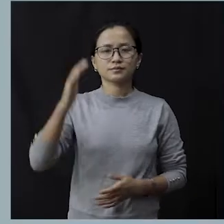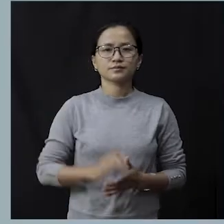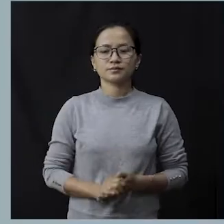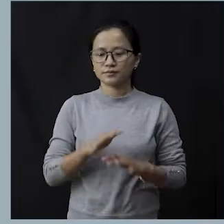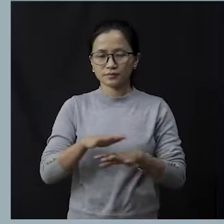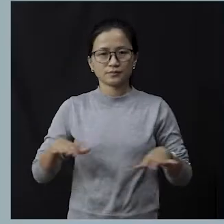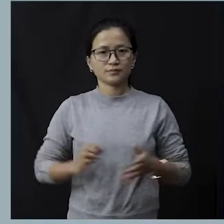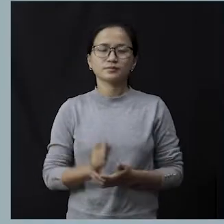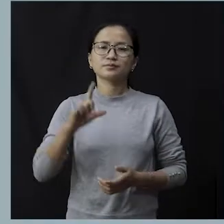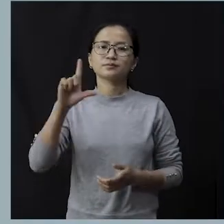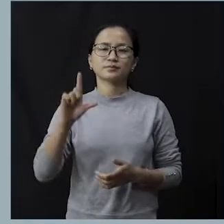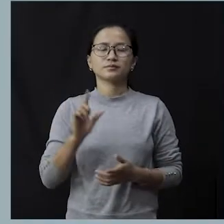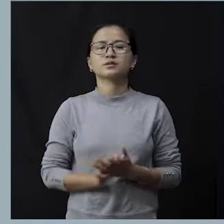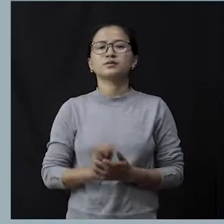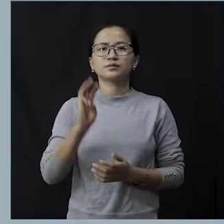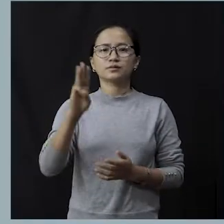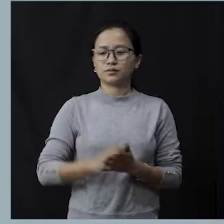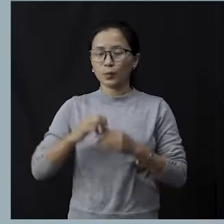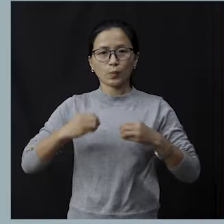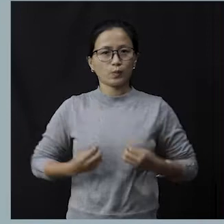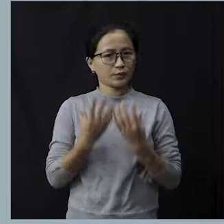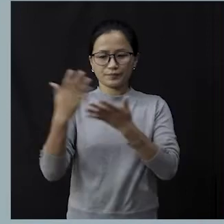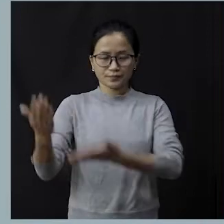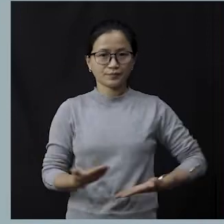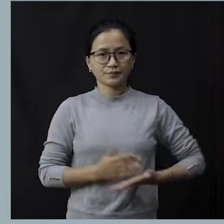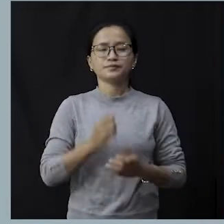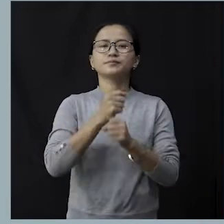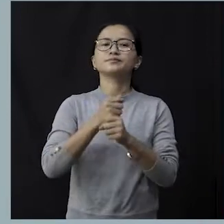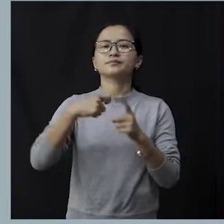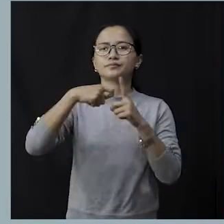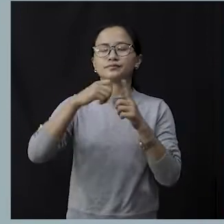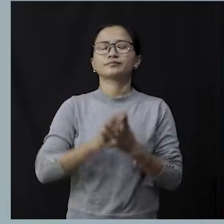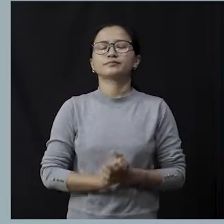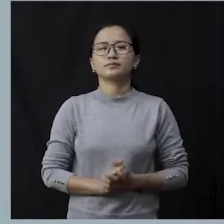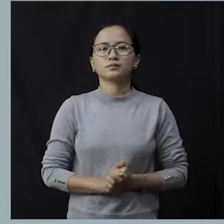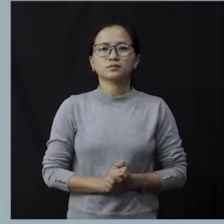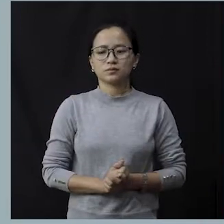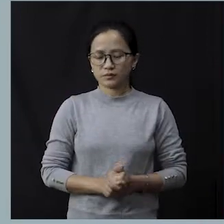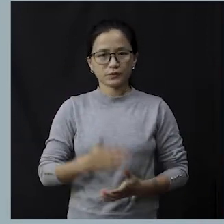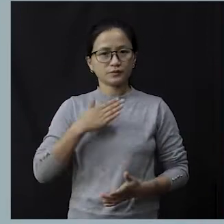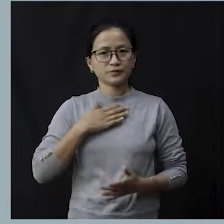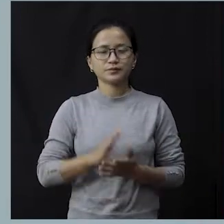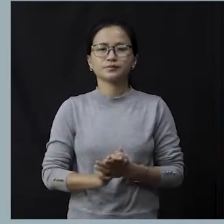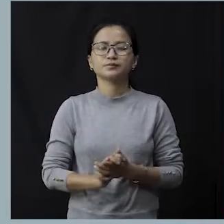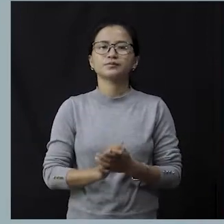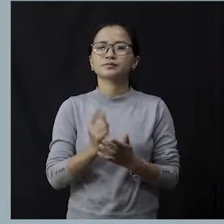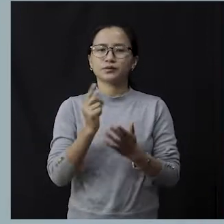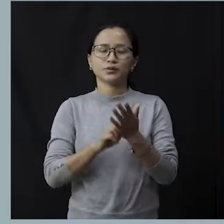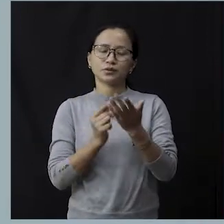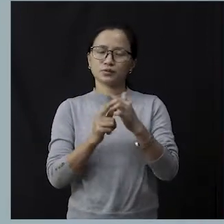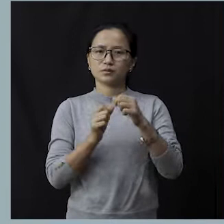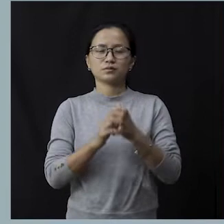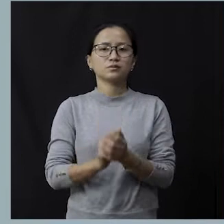Hello, students of class 3. A warm welcome to you to General Knowledge class. Well, myself, I am